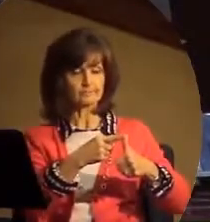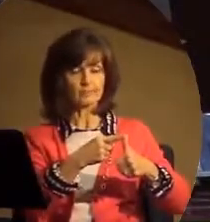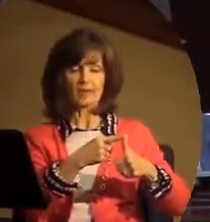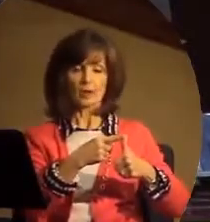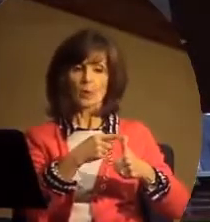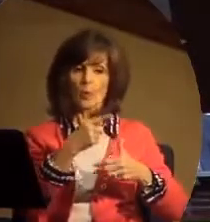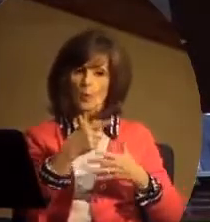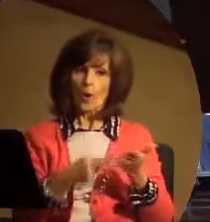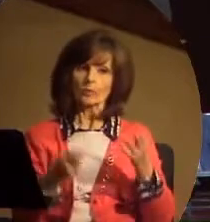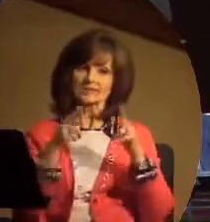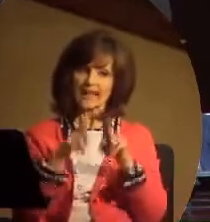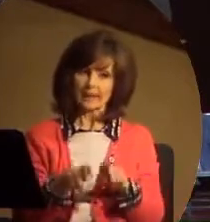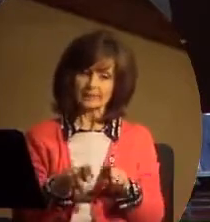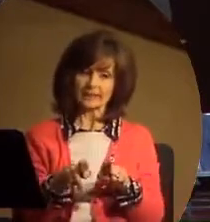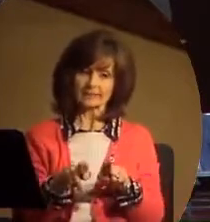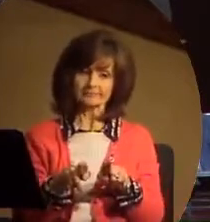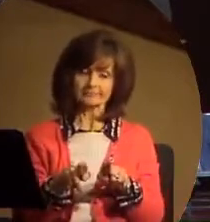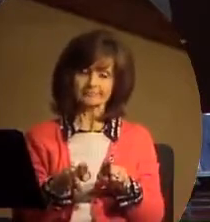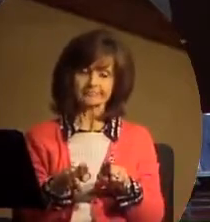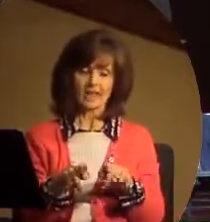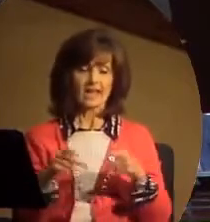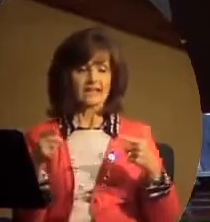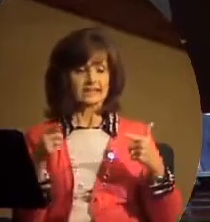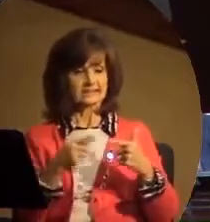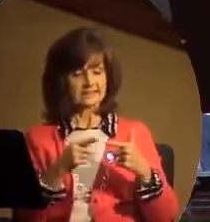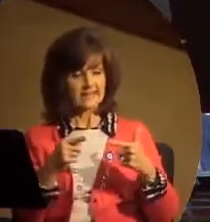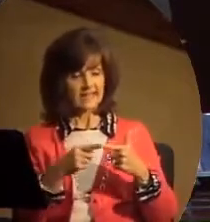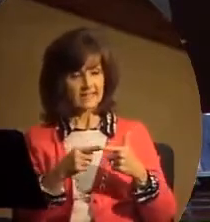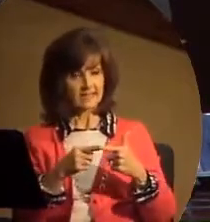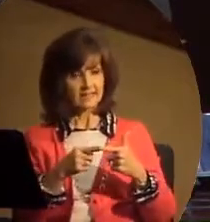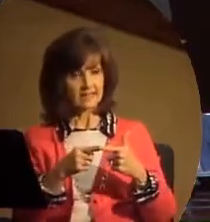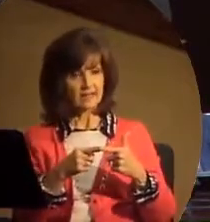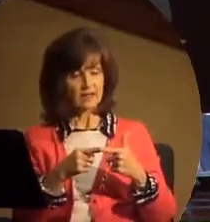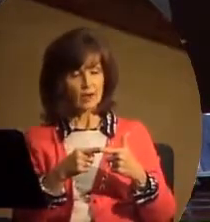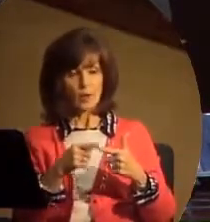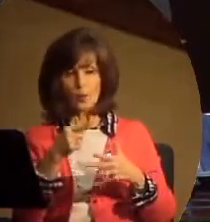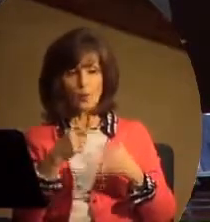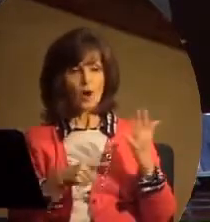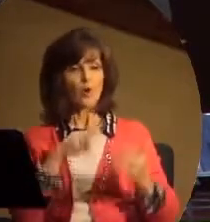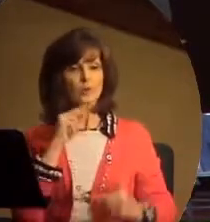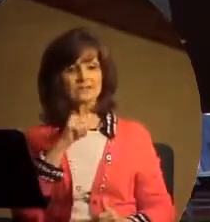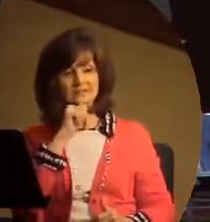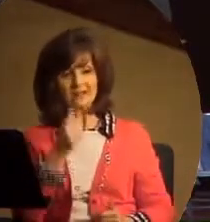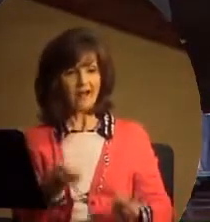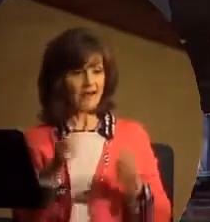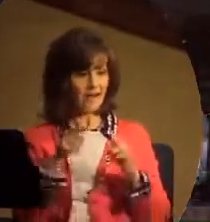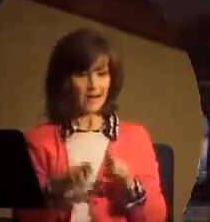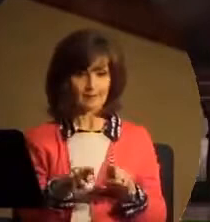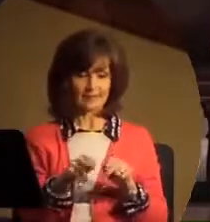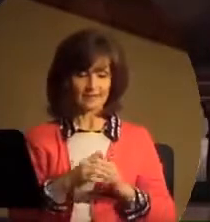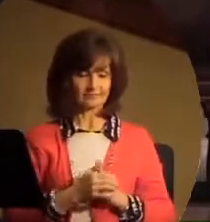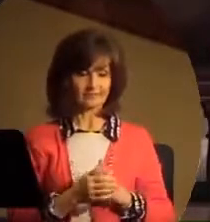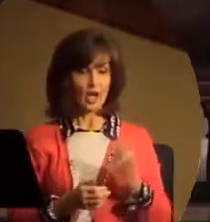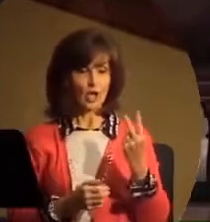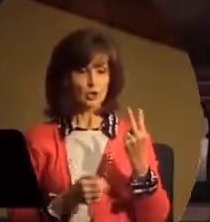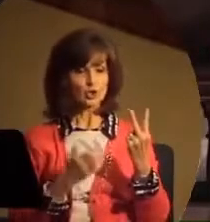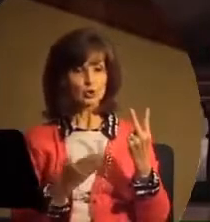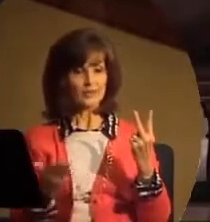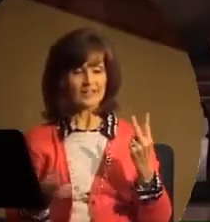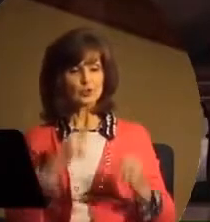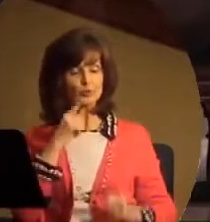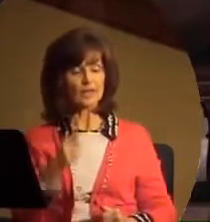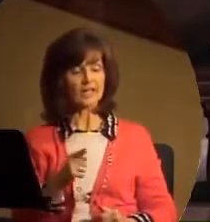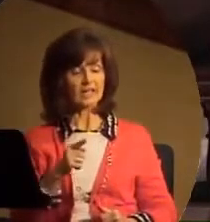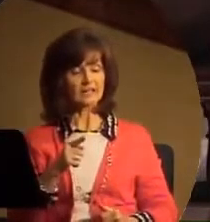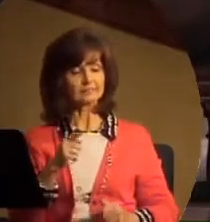what was happening? And number two, what wasn't happening? I think the two things that really